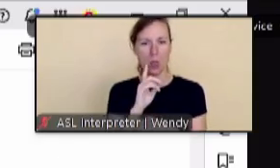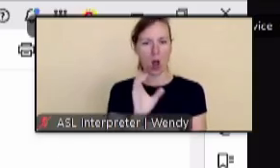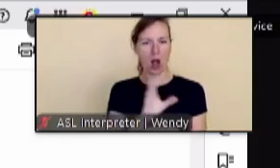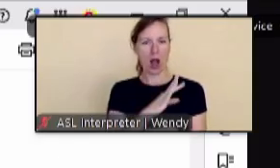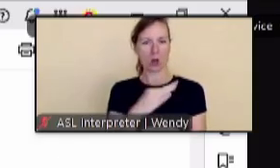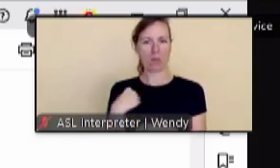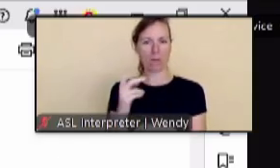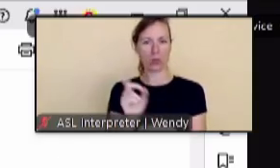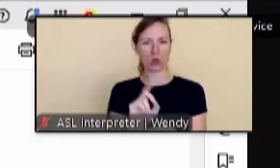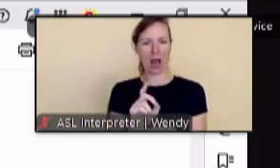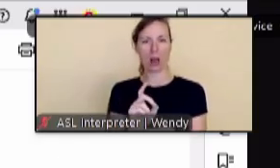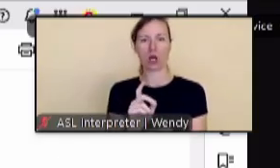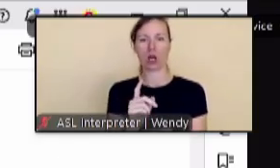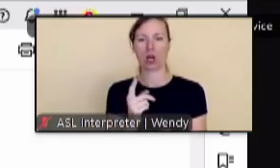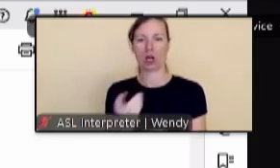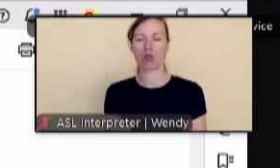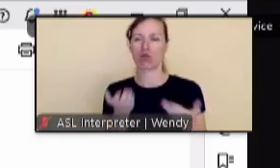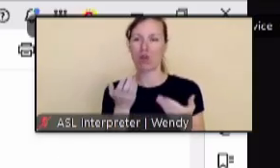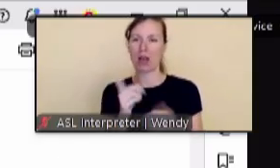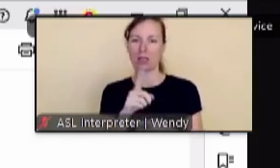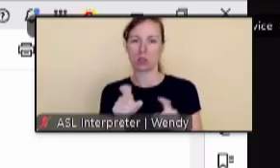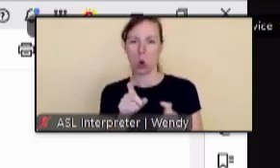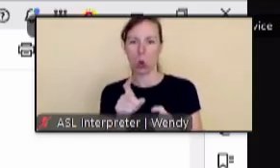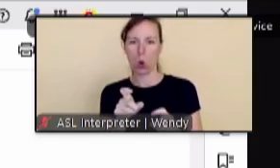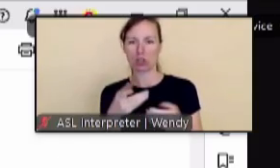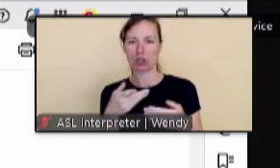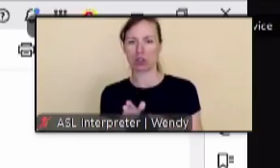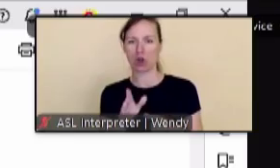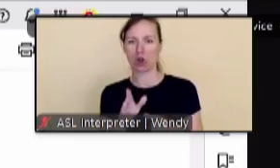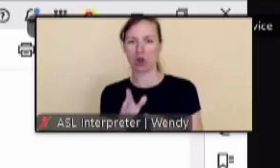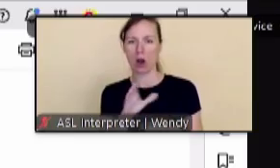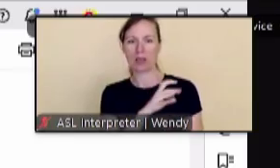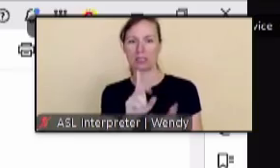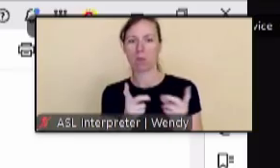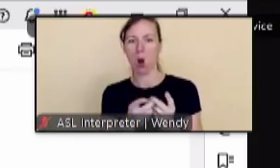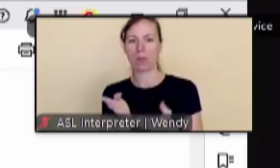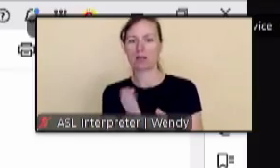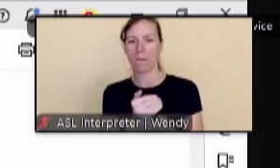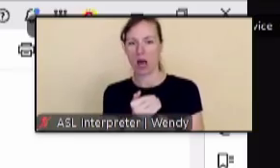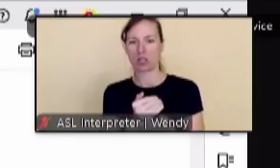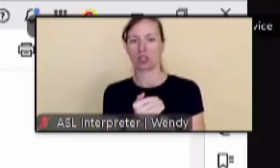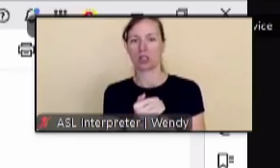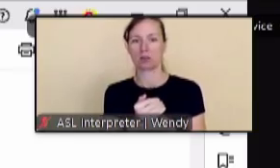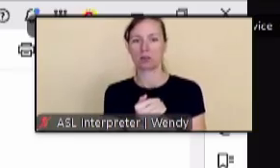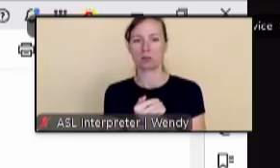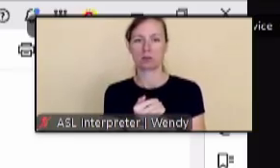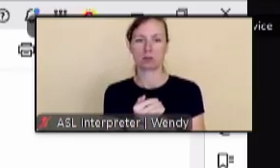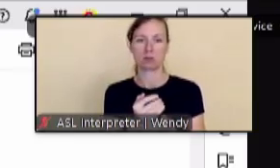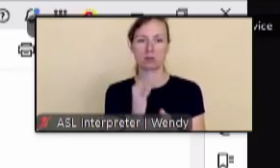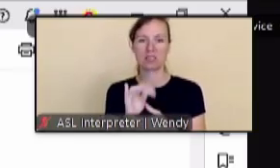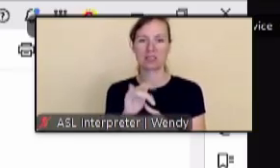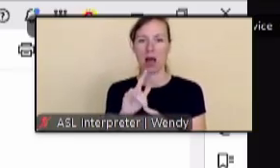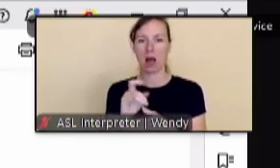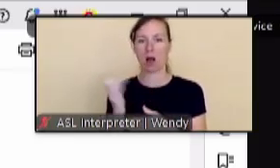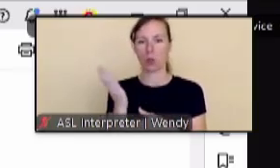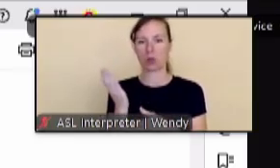wanting to make sure that we weren't cutting ourselves short. And I feel confident that we can manage the fleet with what we